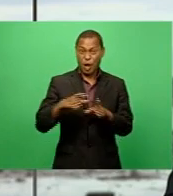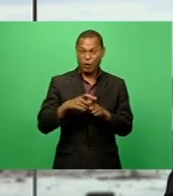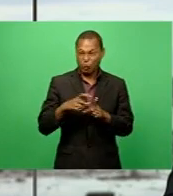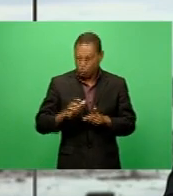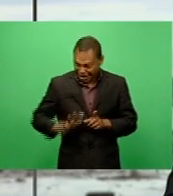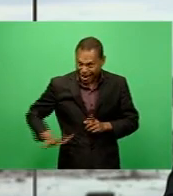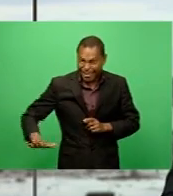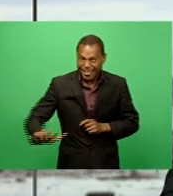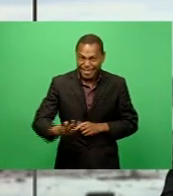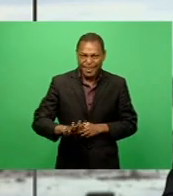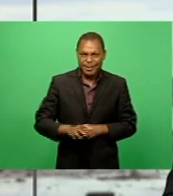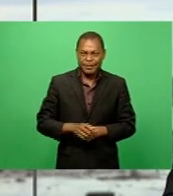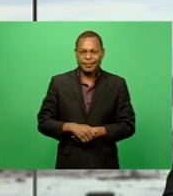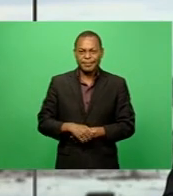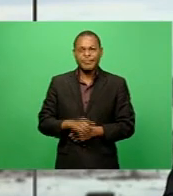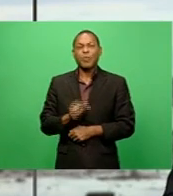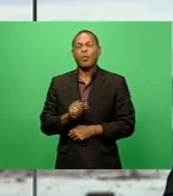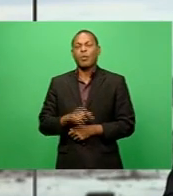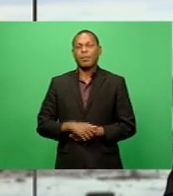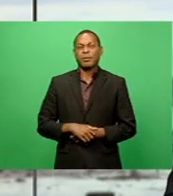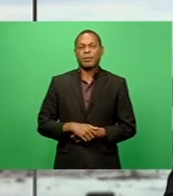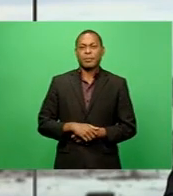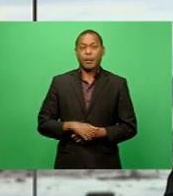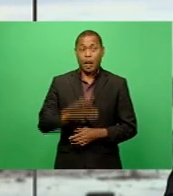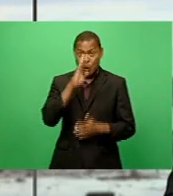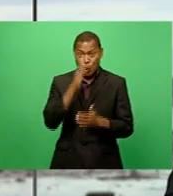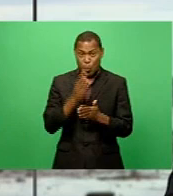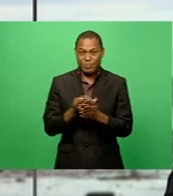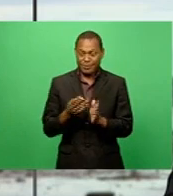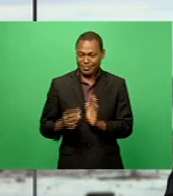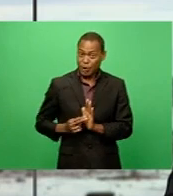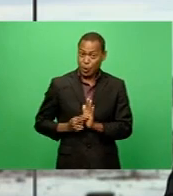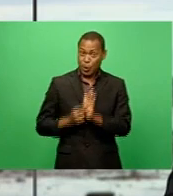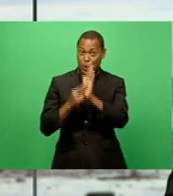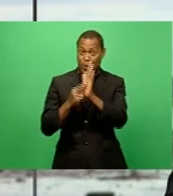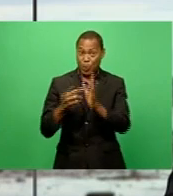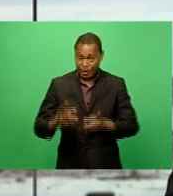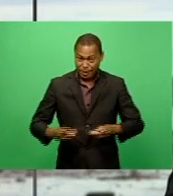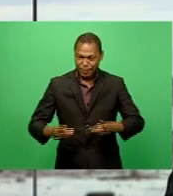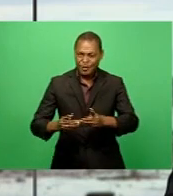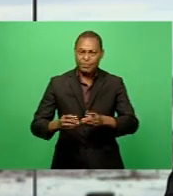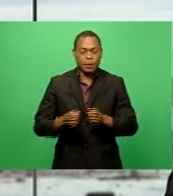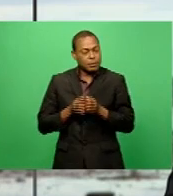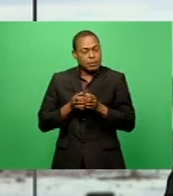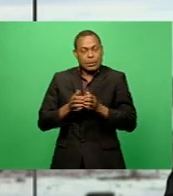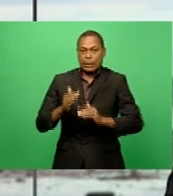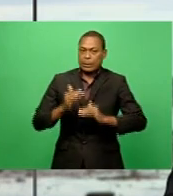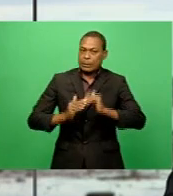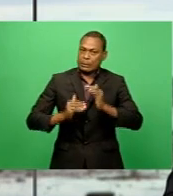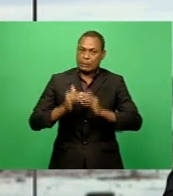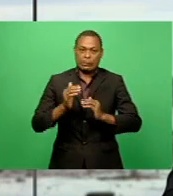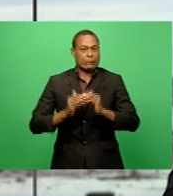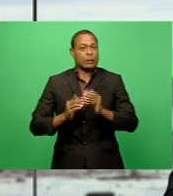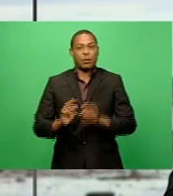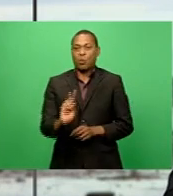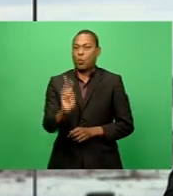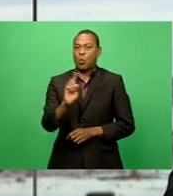remain optimistic. Residents in this part of the Northern Division have started rebuilding their homes with whatever they have.